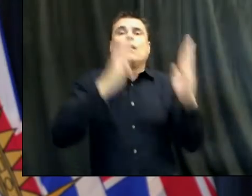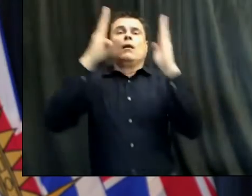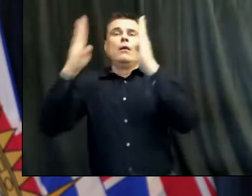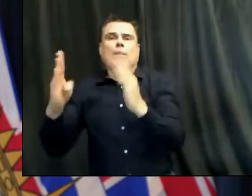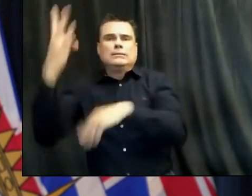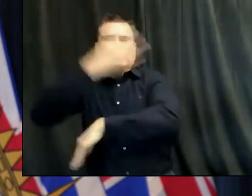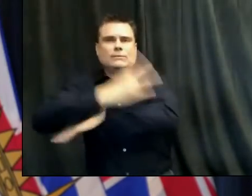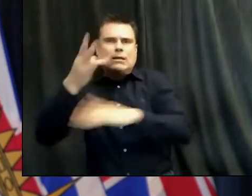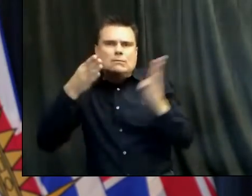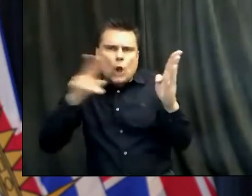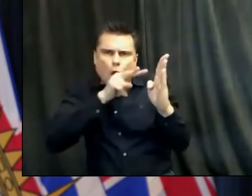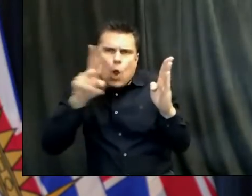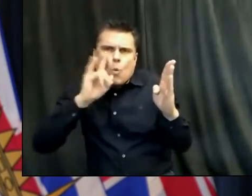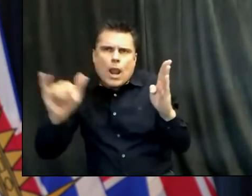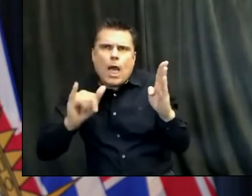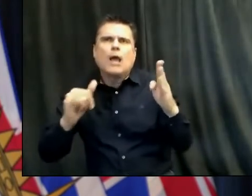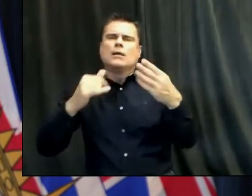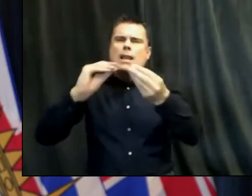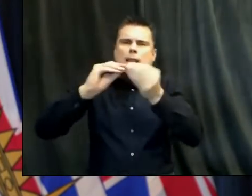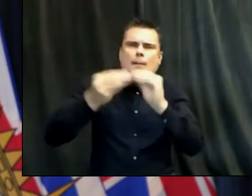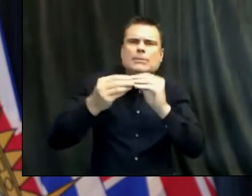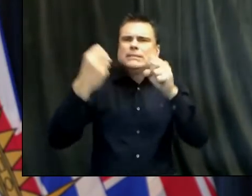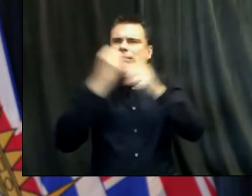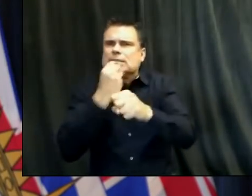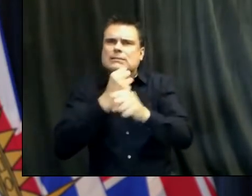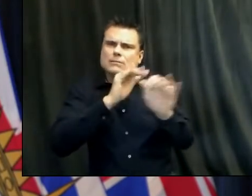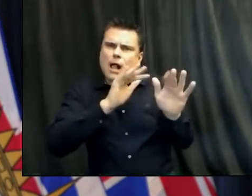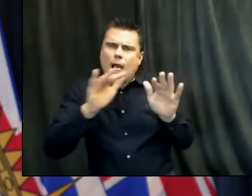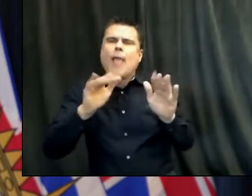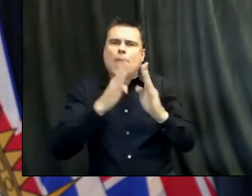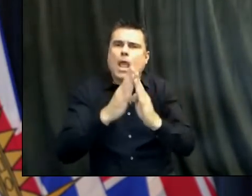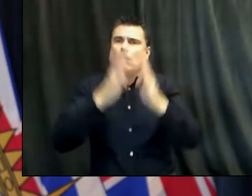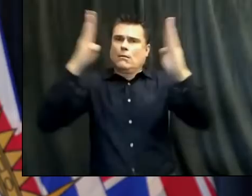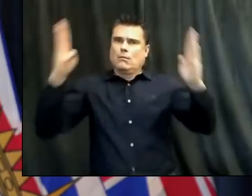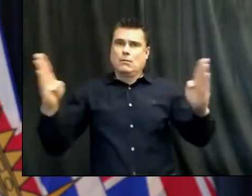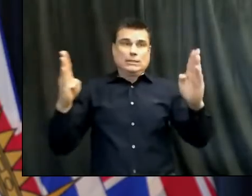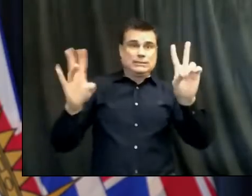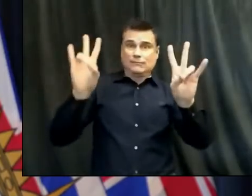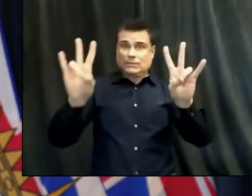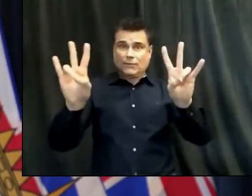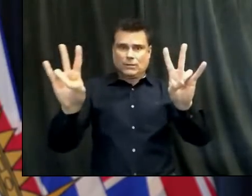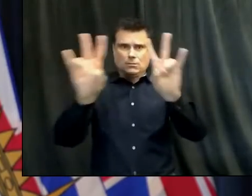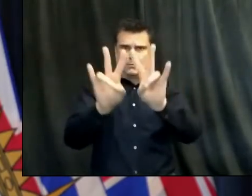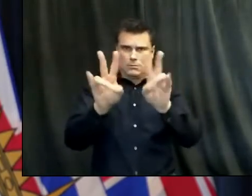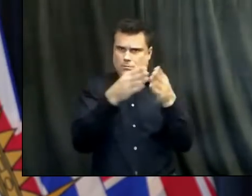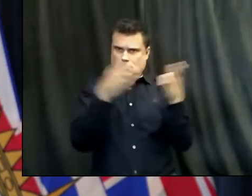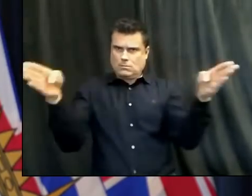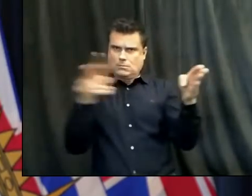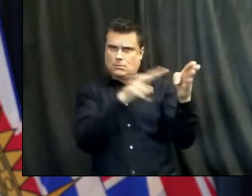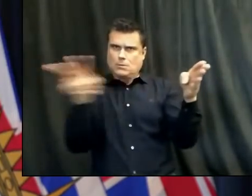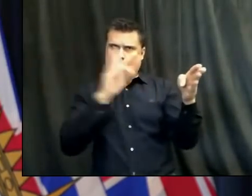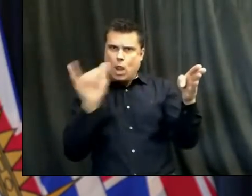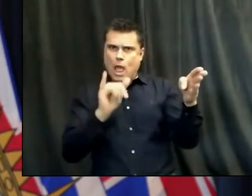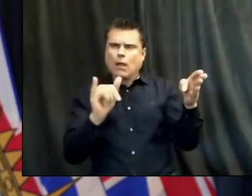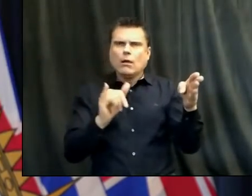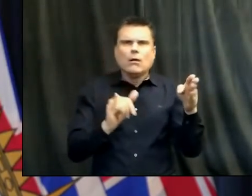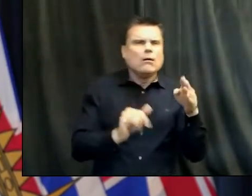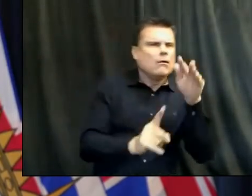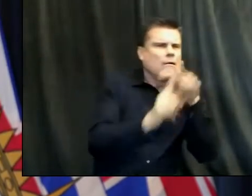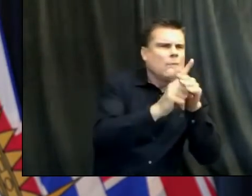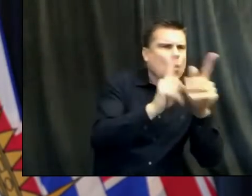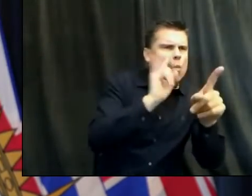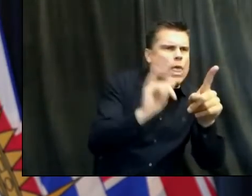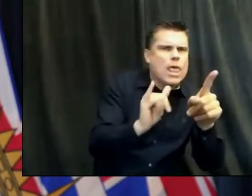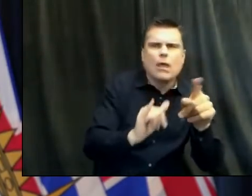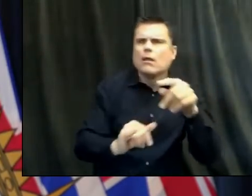area and a broad area. We look at numbers of unlinked cases in our community. And we're dealing with